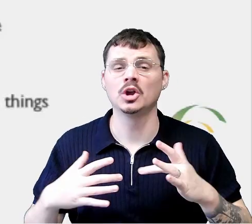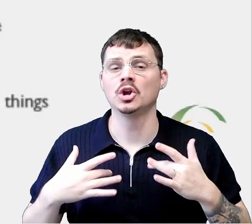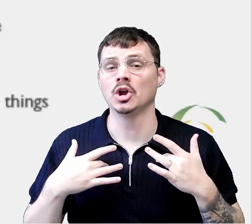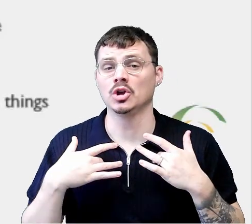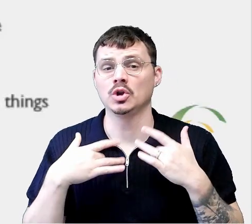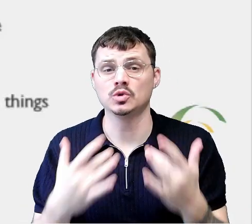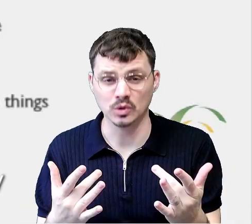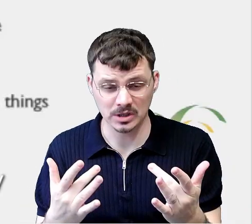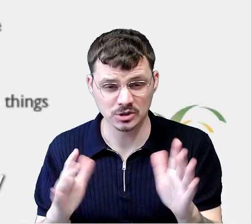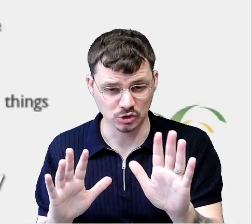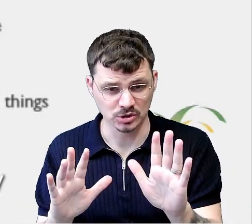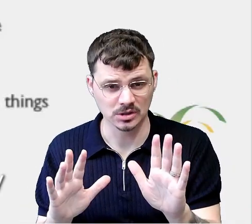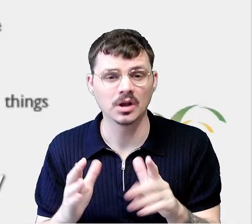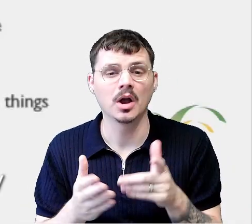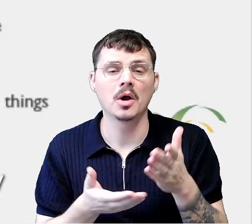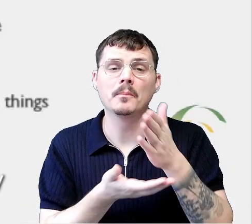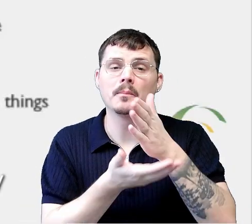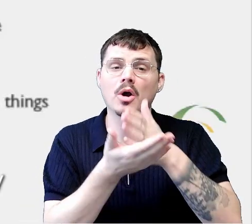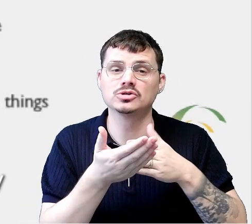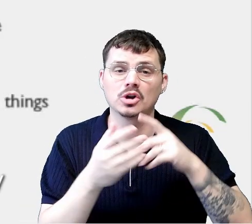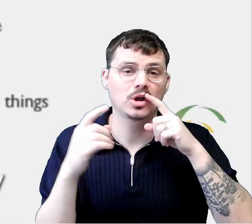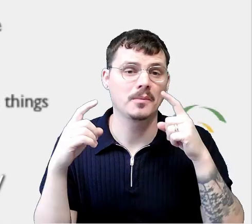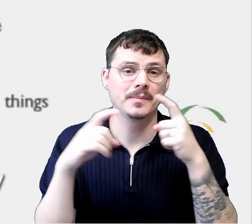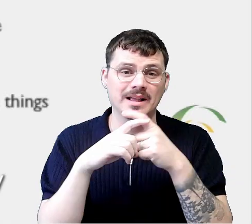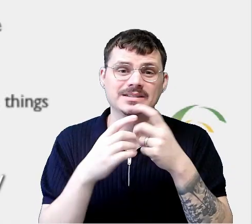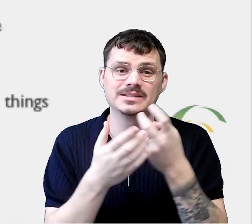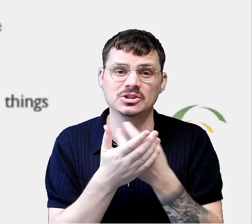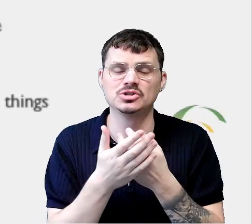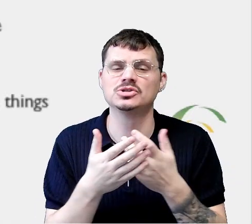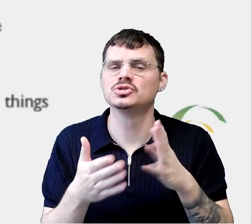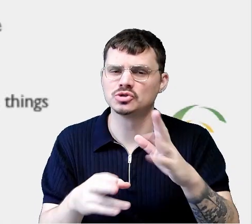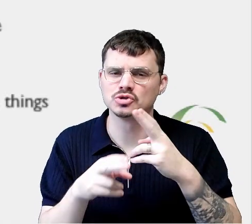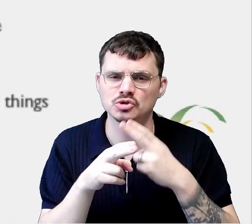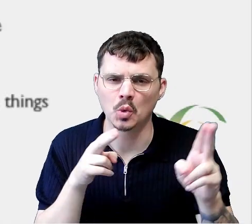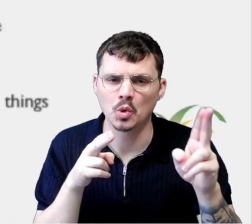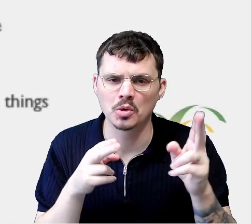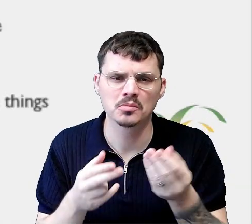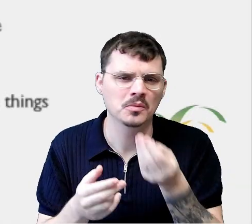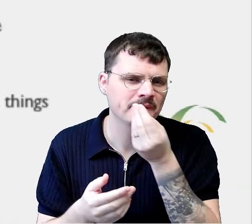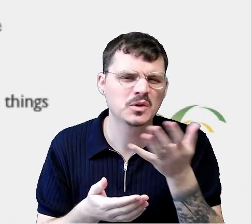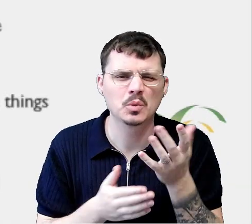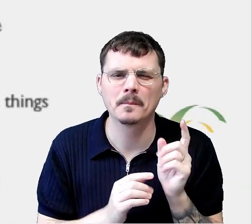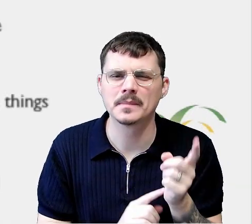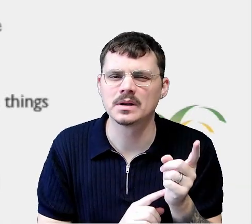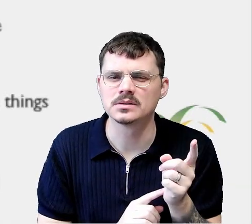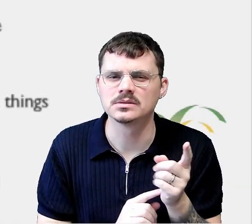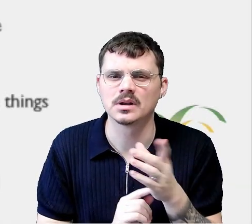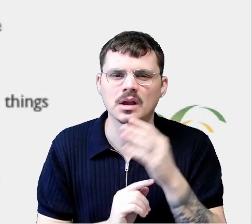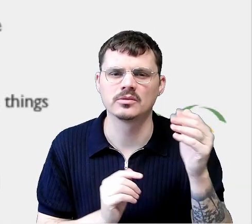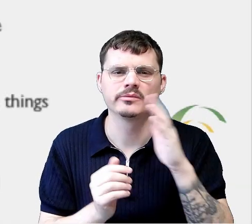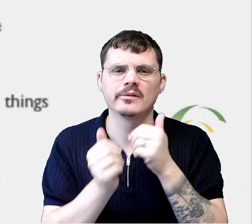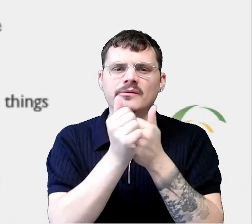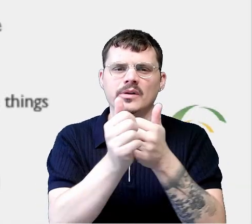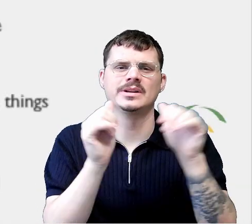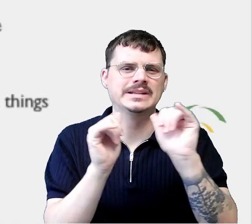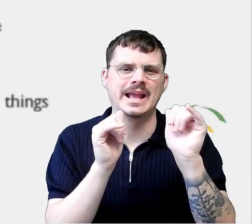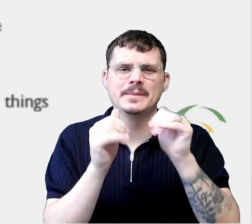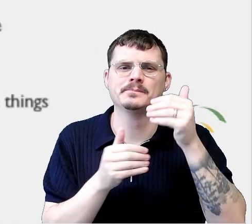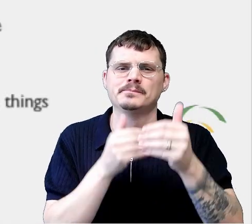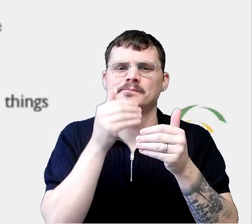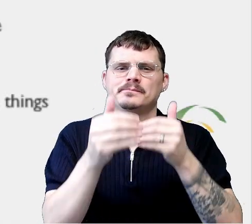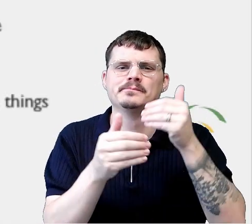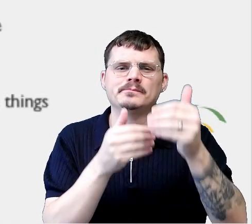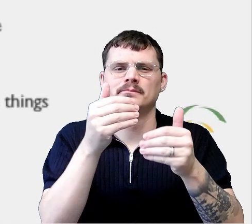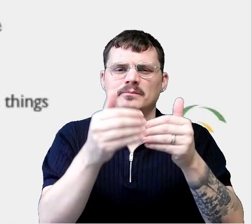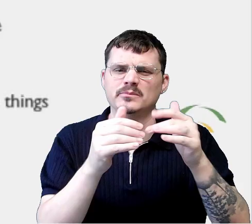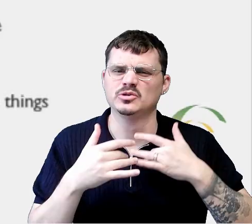Usually, partial complex seizures are fairly short, a few minutes, and usually they follow the same pattern every